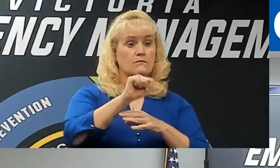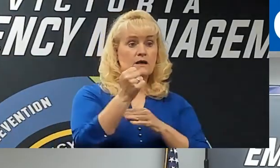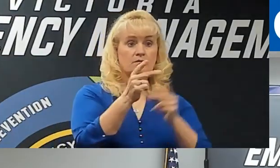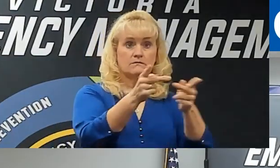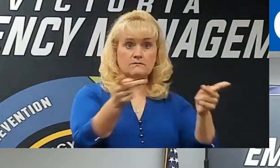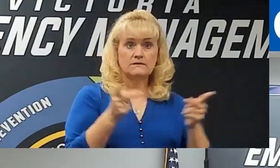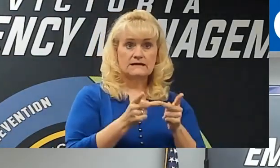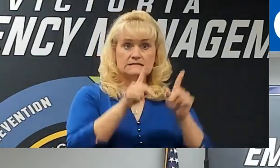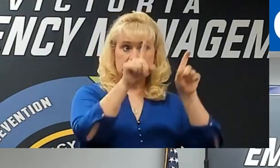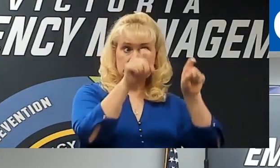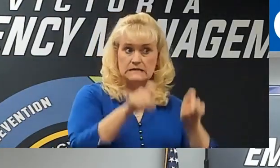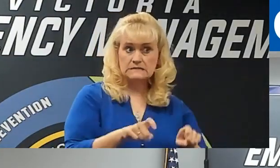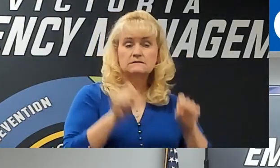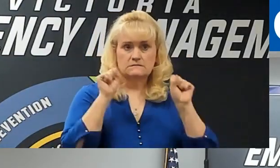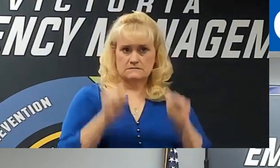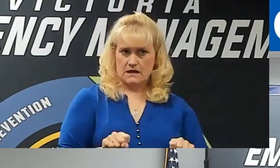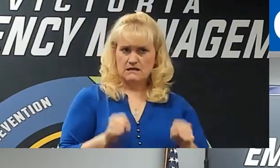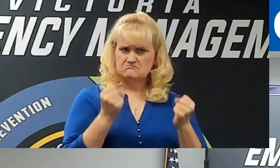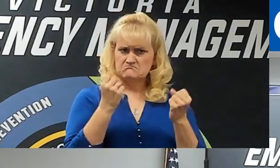to be conducted.